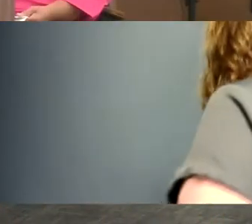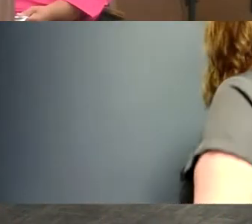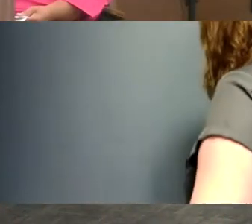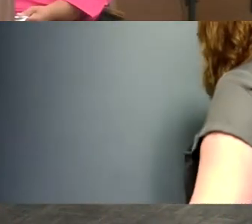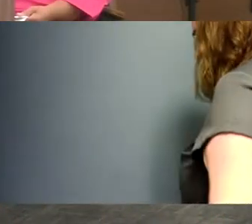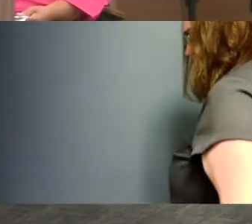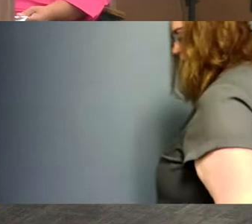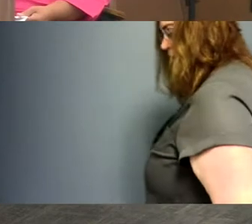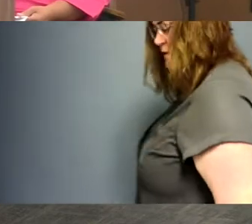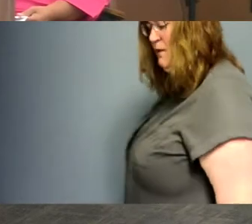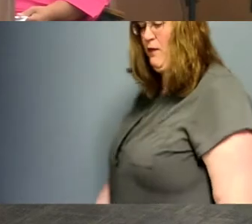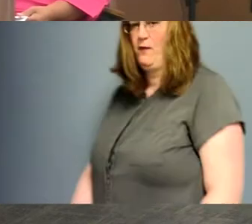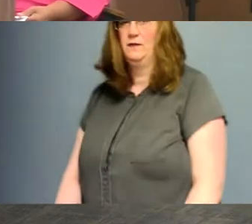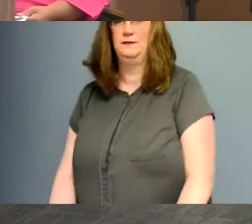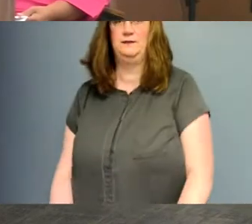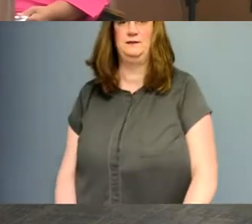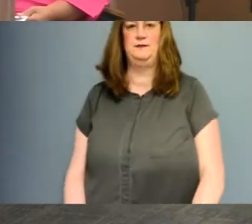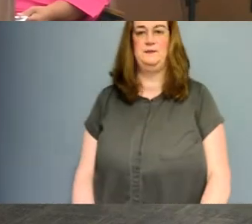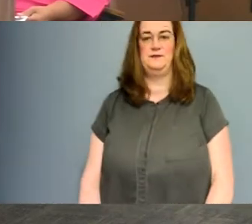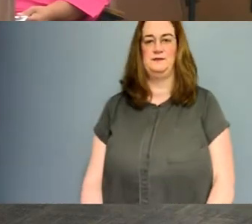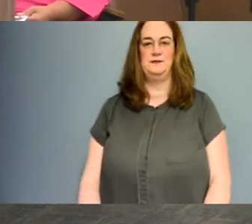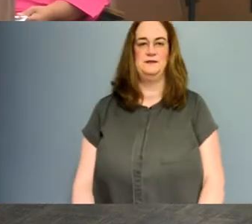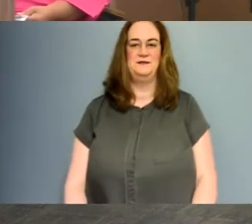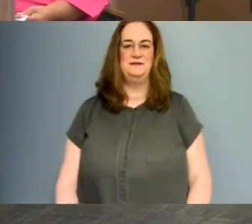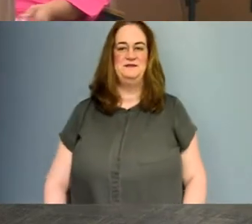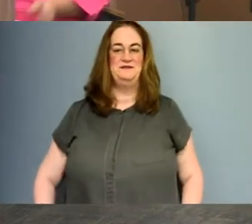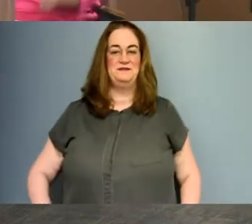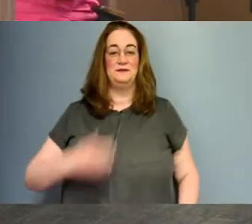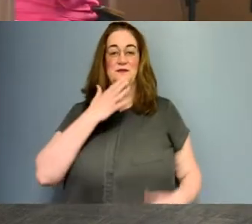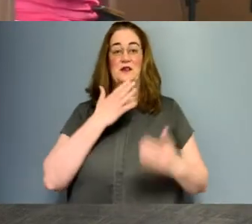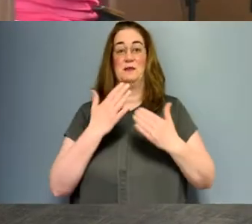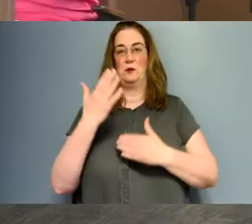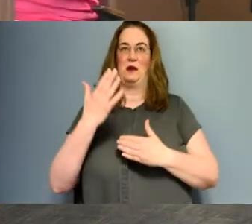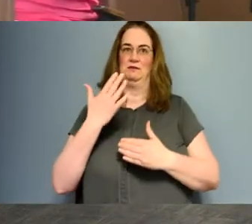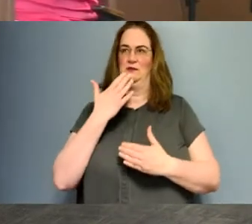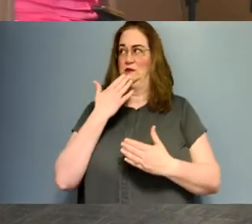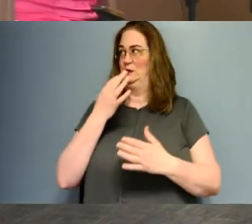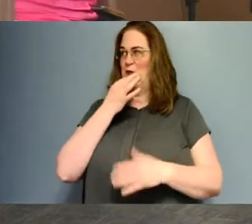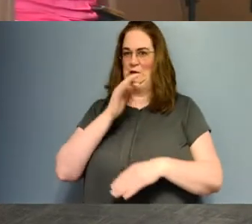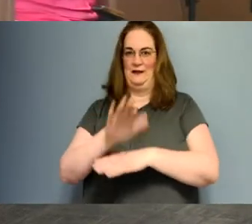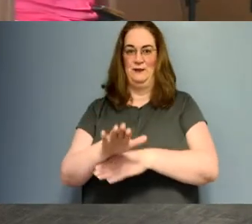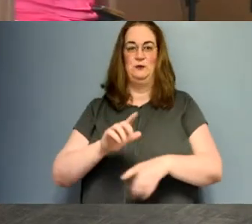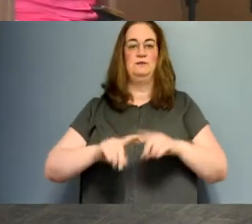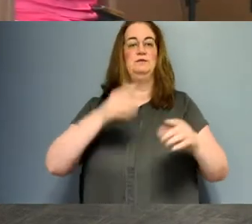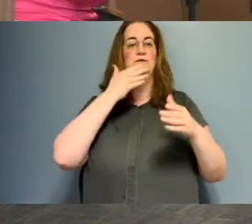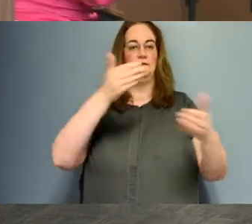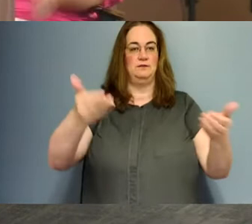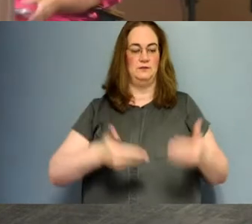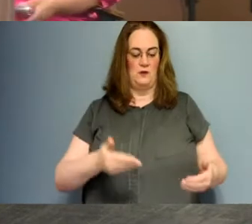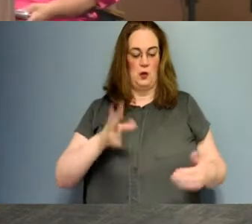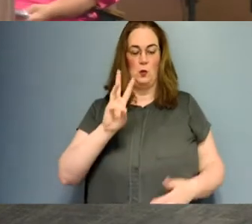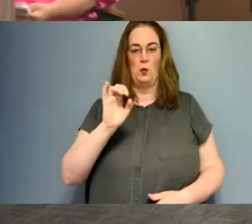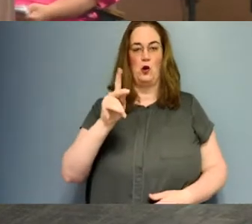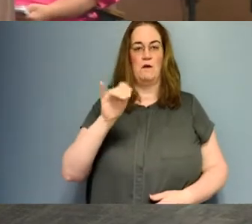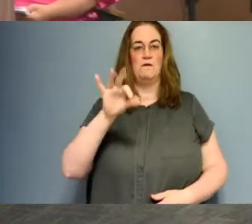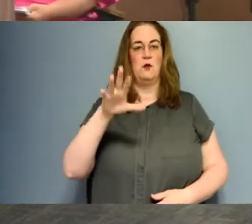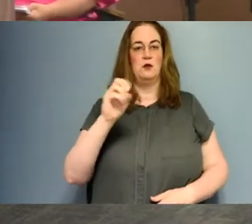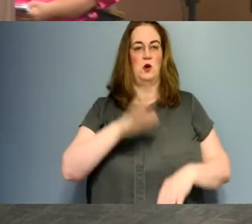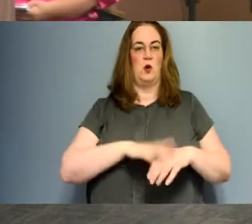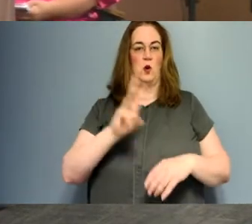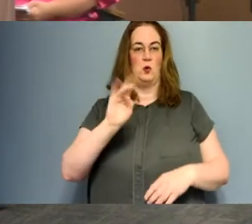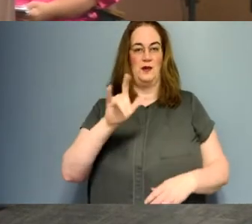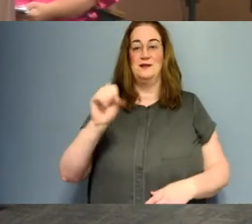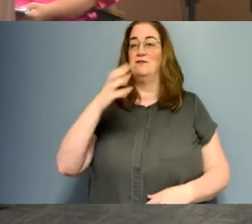Good morning. Morning. Or afternoon, almost. Thank you for inviting me to talk about our Workforce on Wheels, and thank you to Mr. Warren for